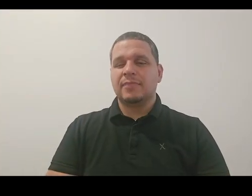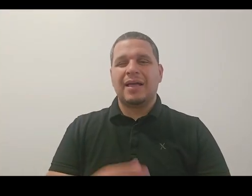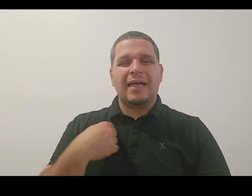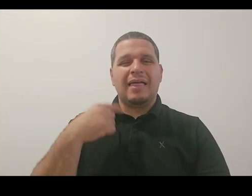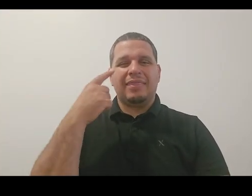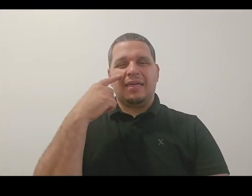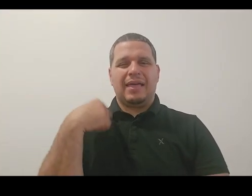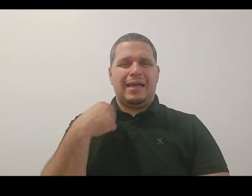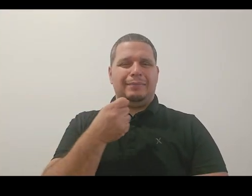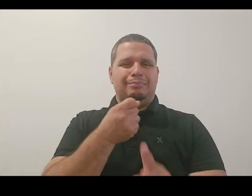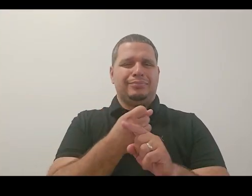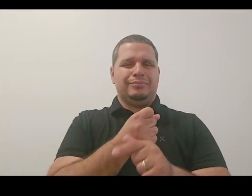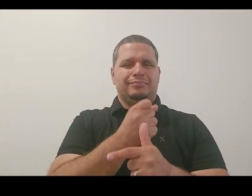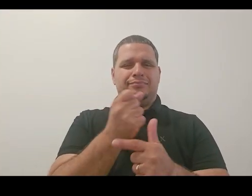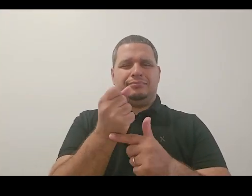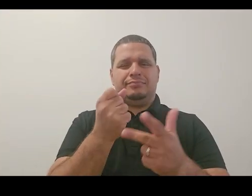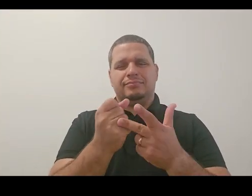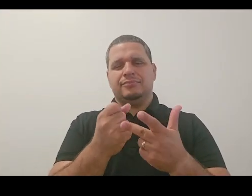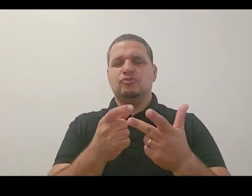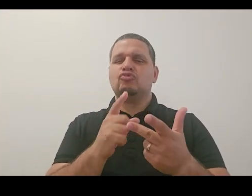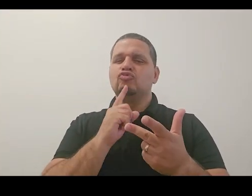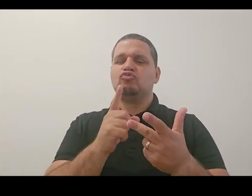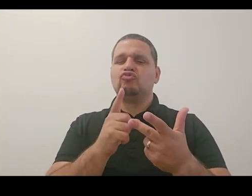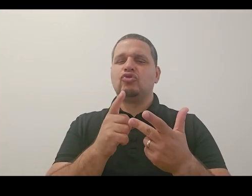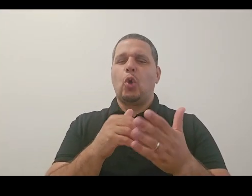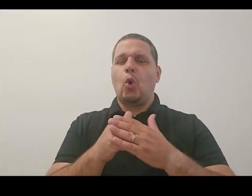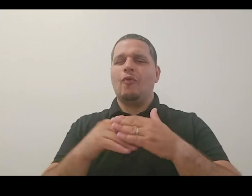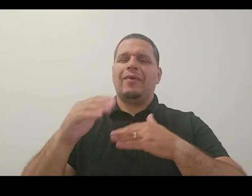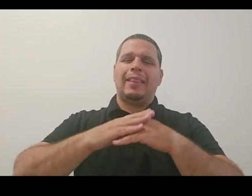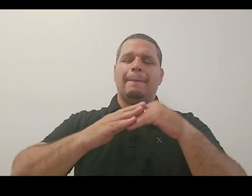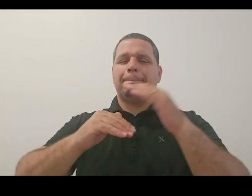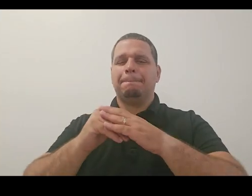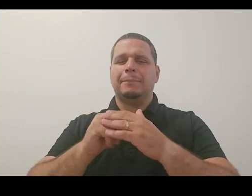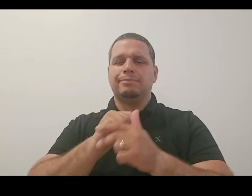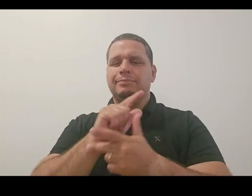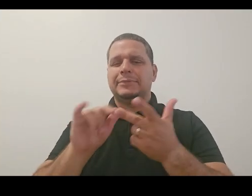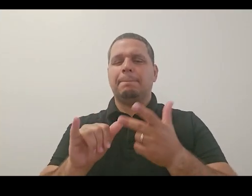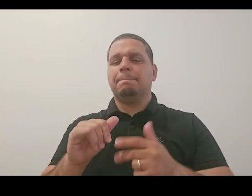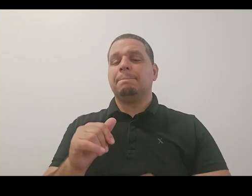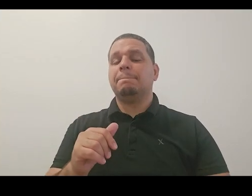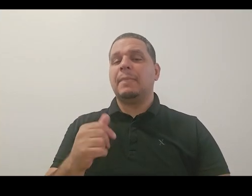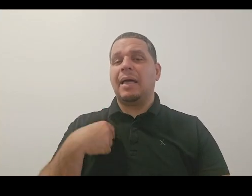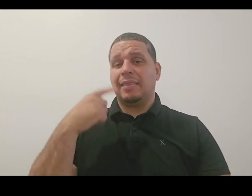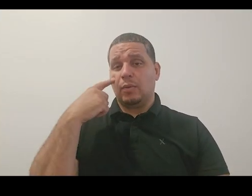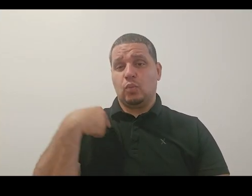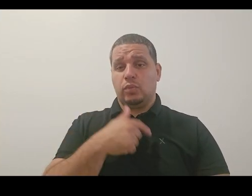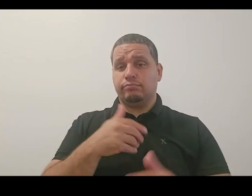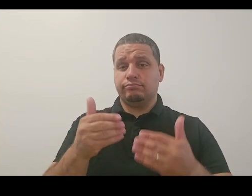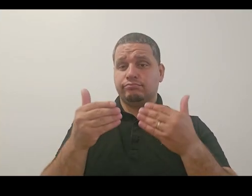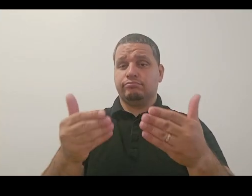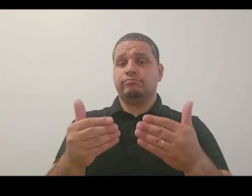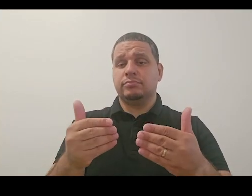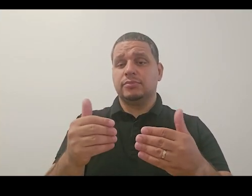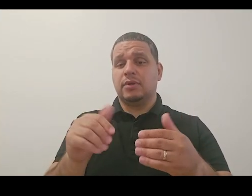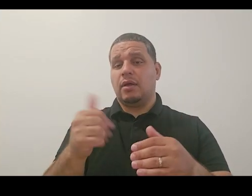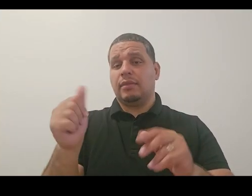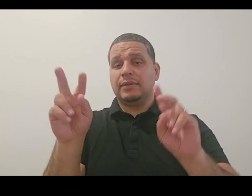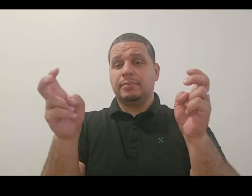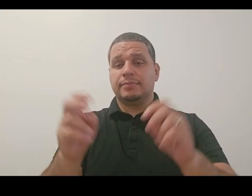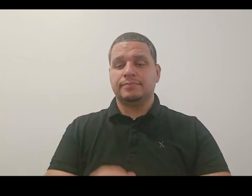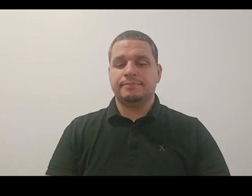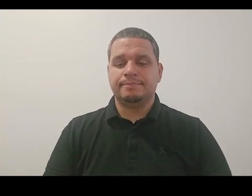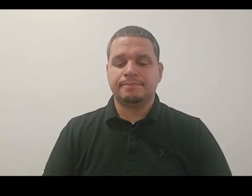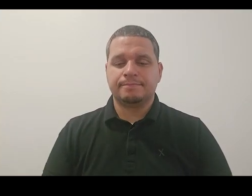mean, I think I covered all 3 points. They were kind of overlapping. So I think we can move on to the next